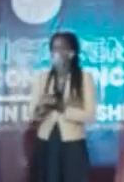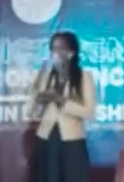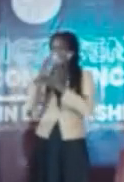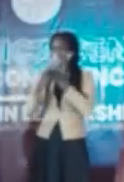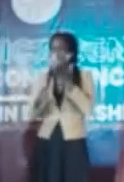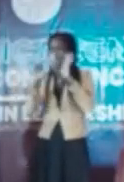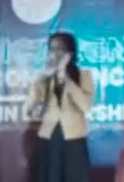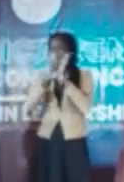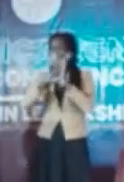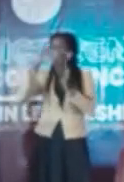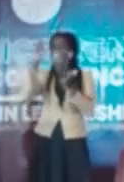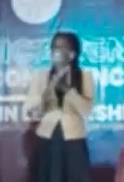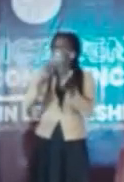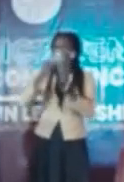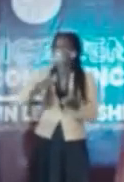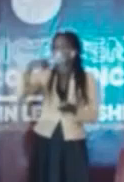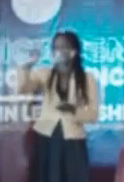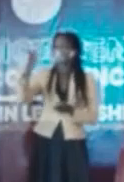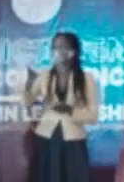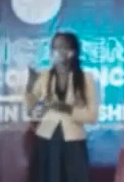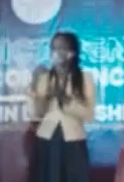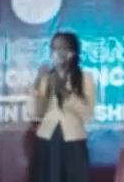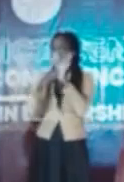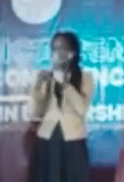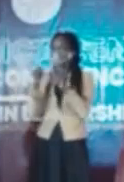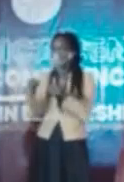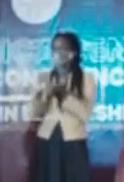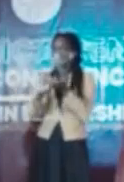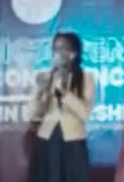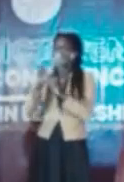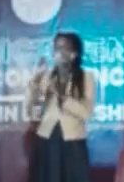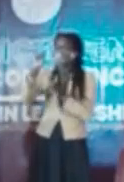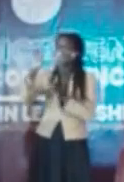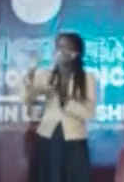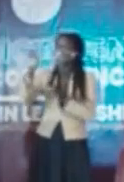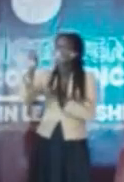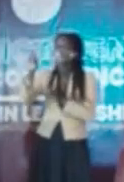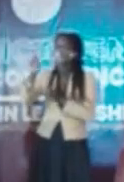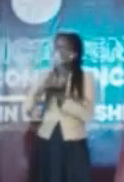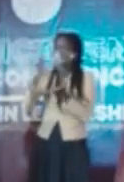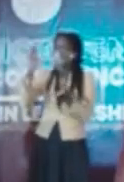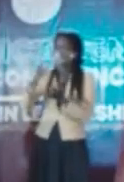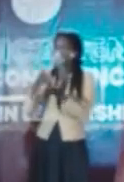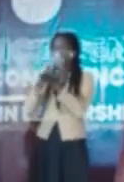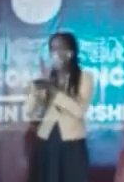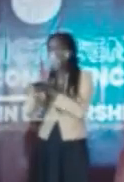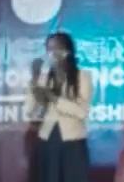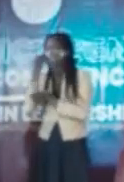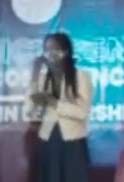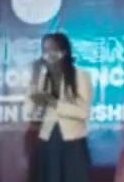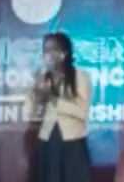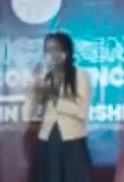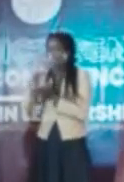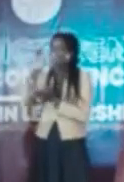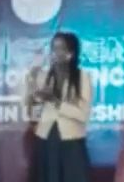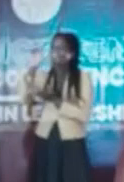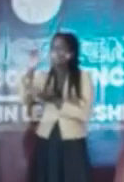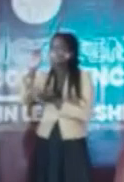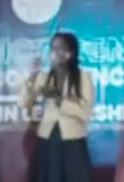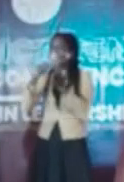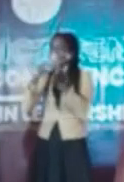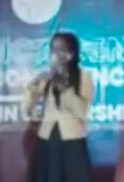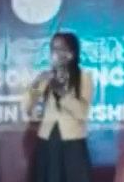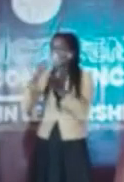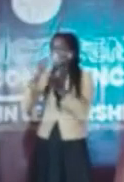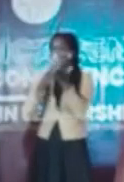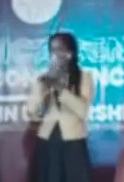be passed. For example, right now we are working on the seed bill, the right to food bill, but also to push for the